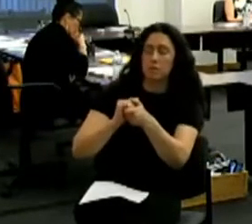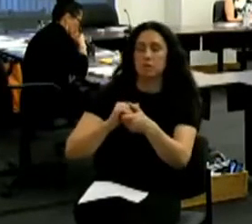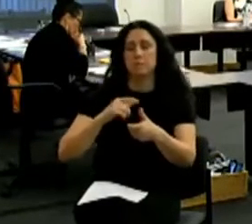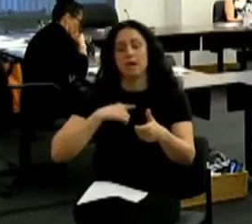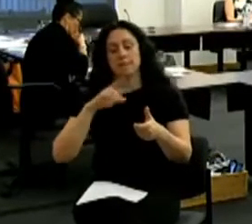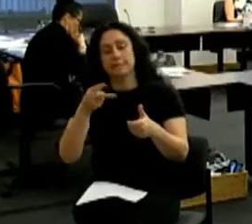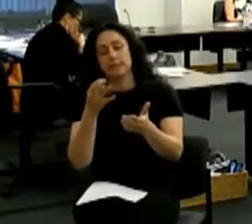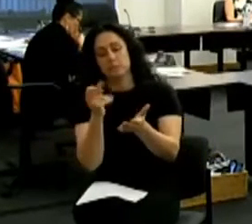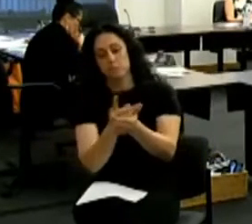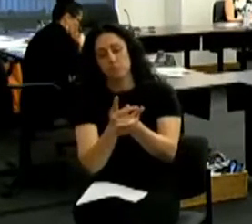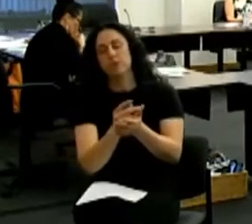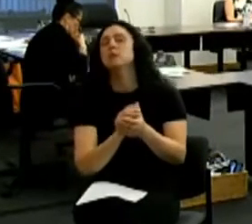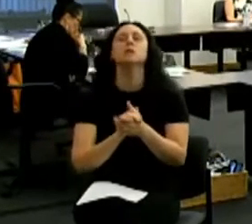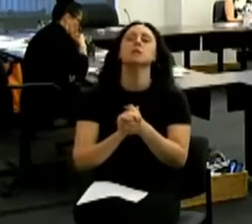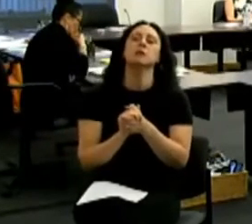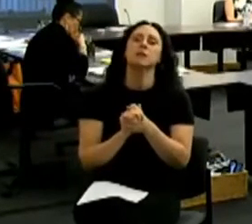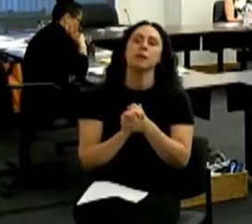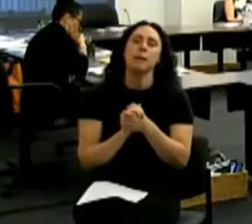Second.